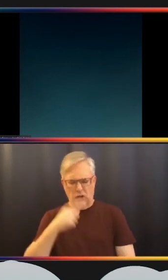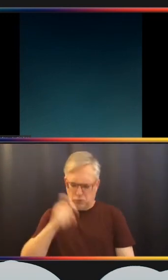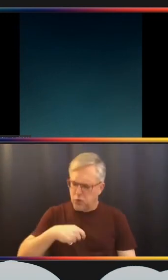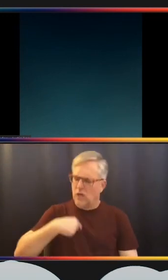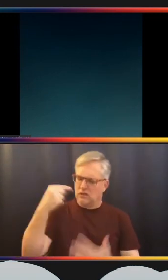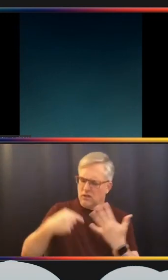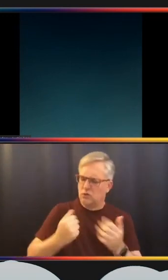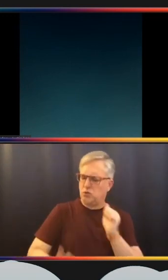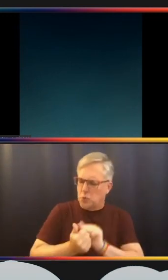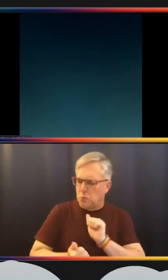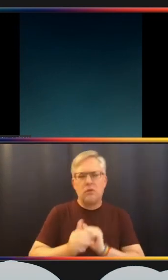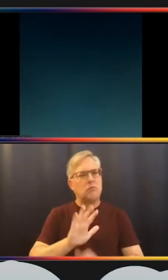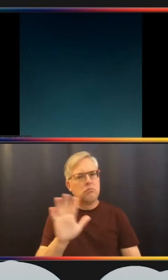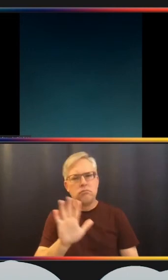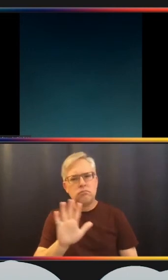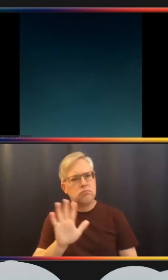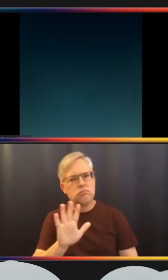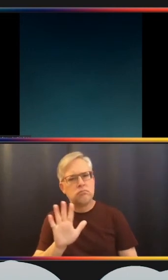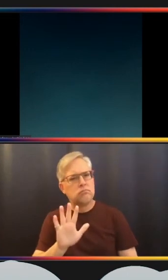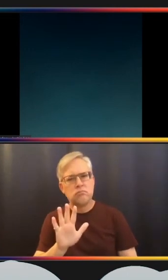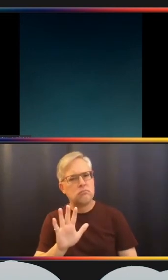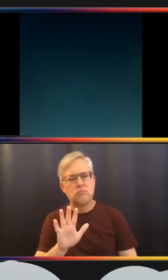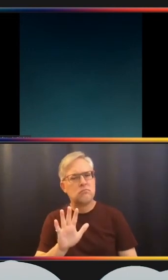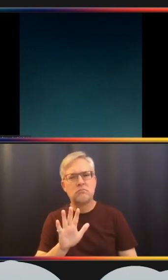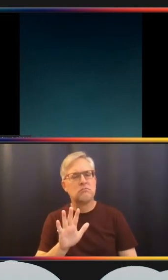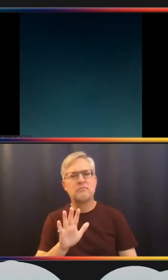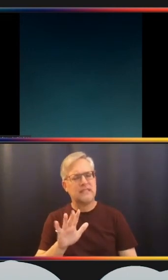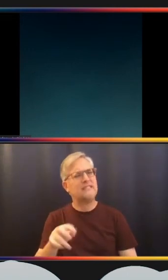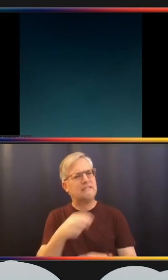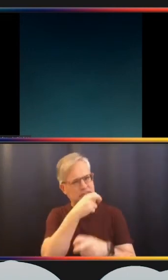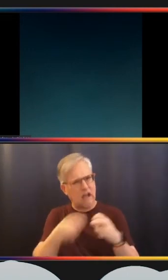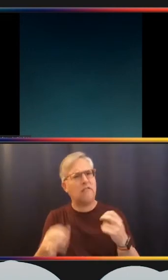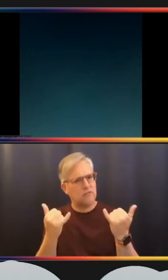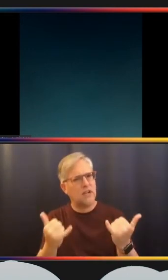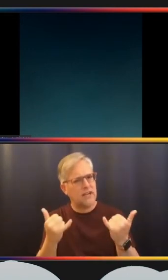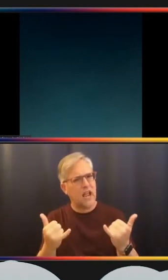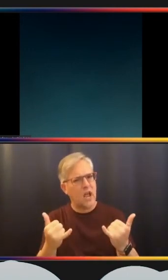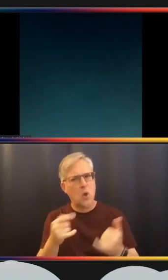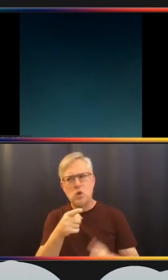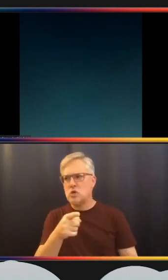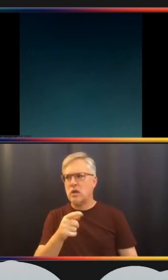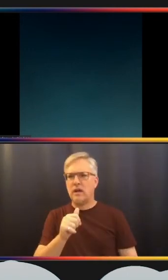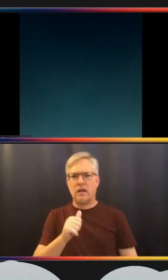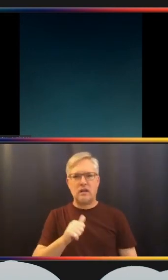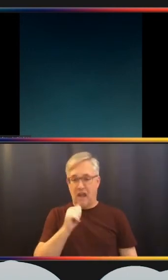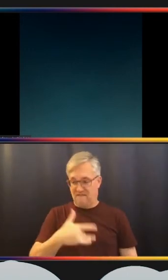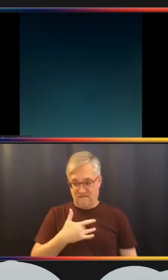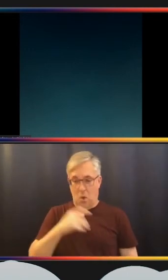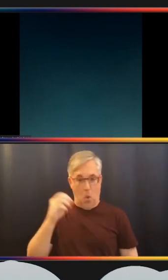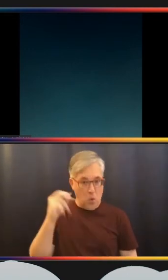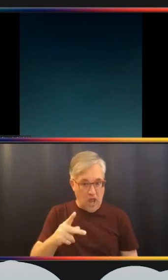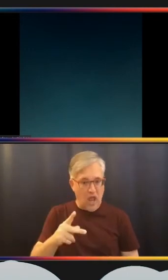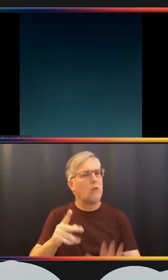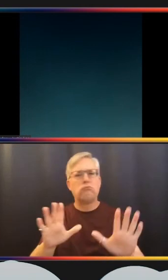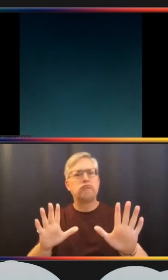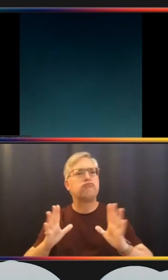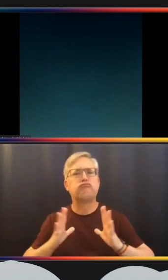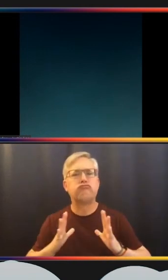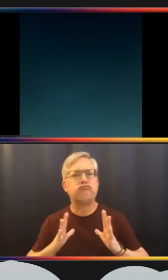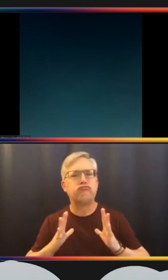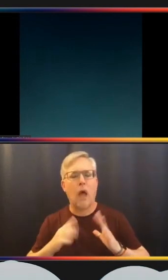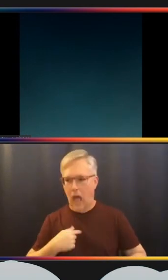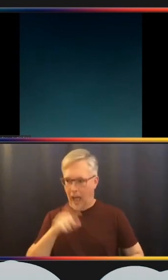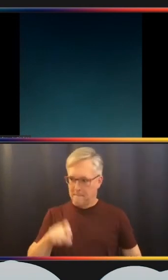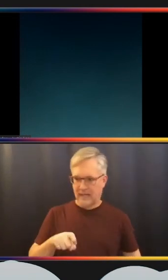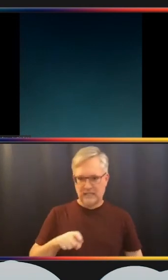and likely is you're not going to be okay through it, and that's okay. You don't have to try to pretend to be okay or rush to be okay